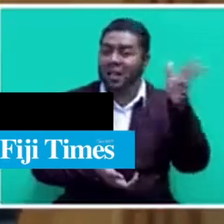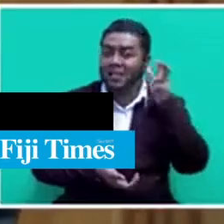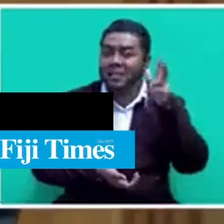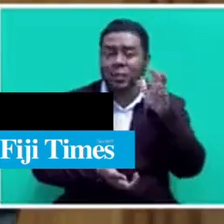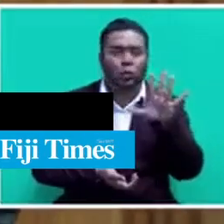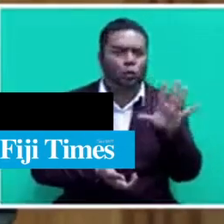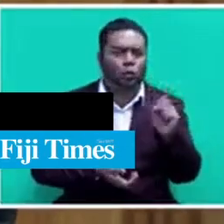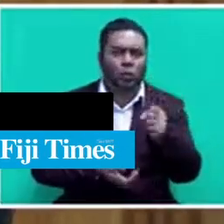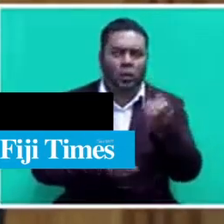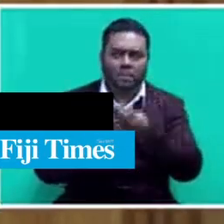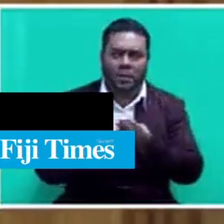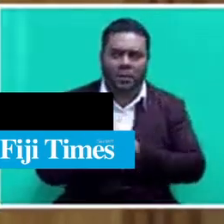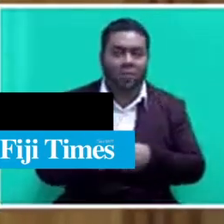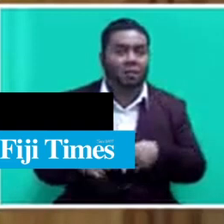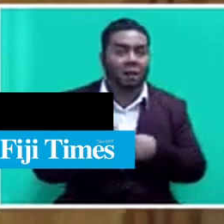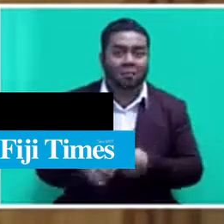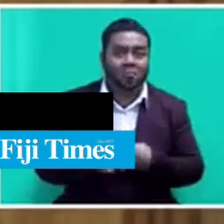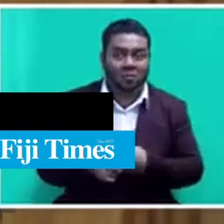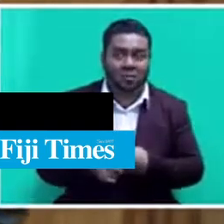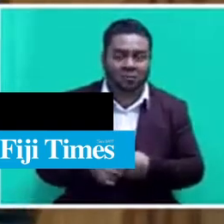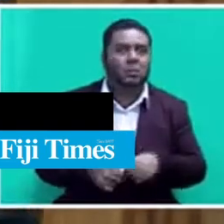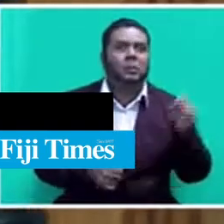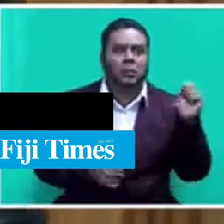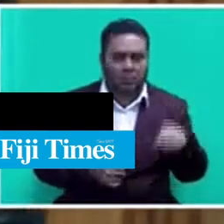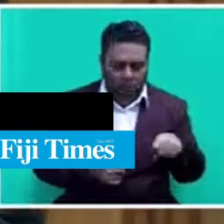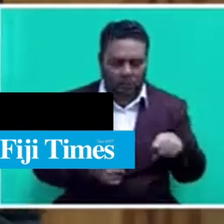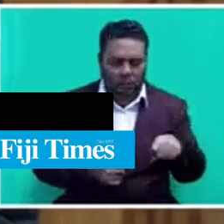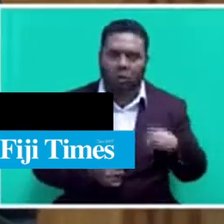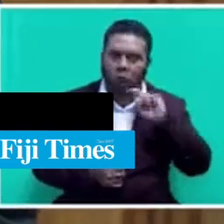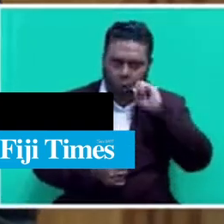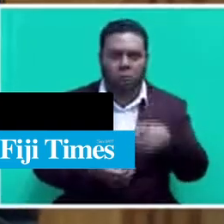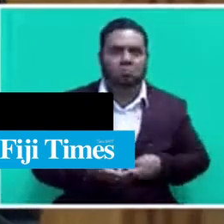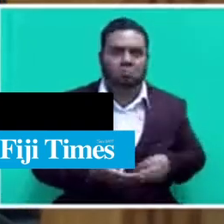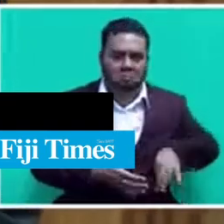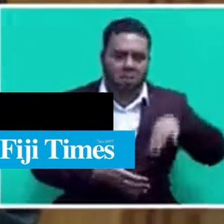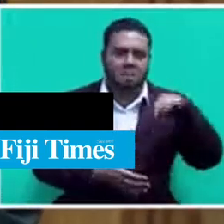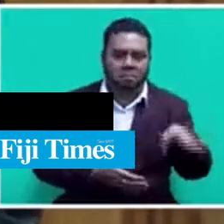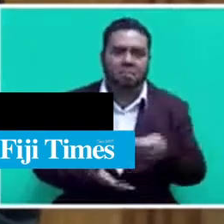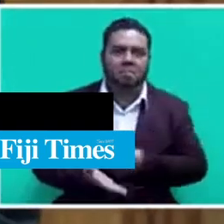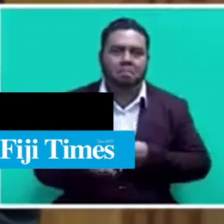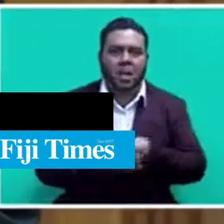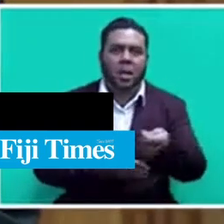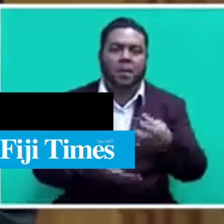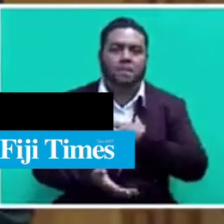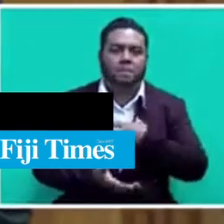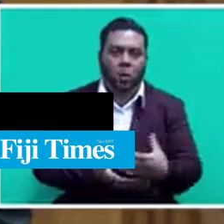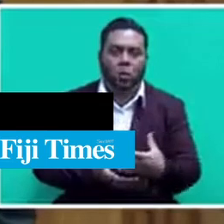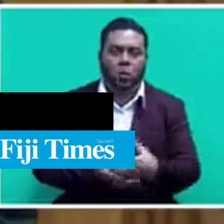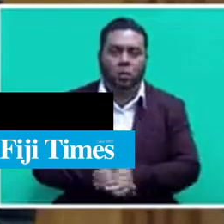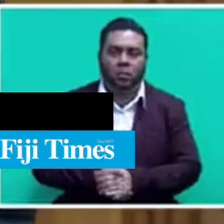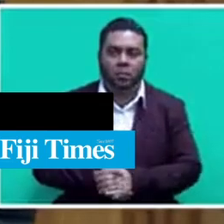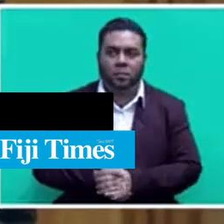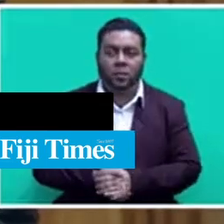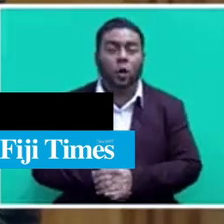address, the answer to that is yes. They will have to pay more. And to